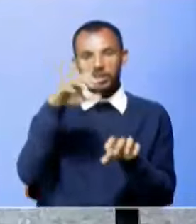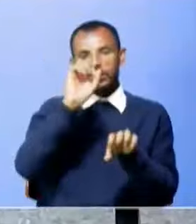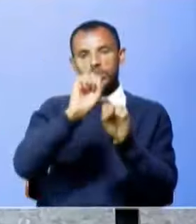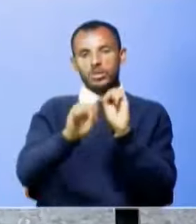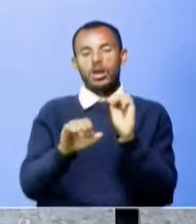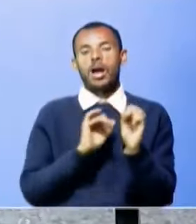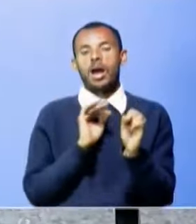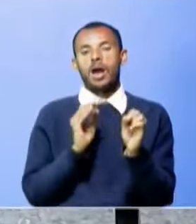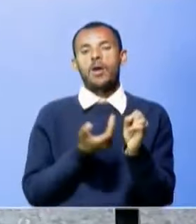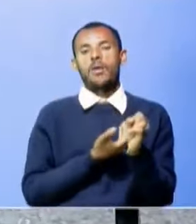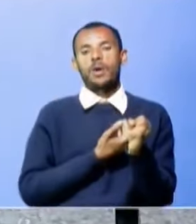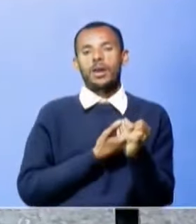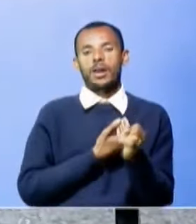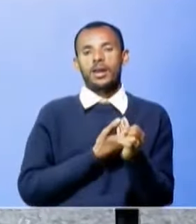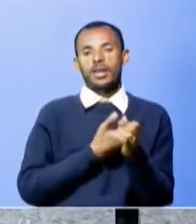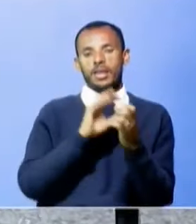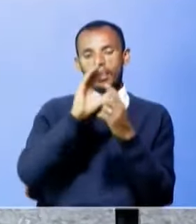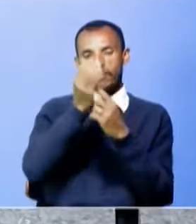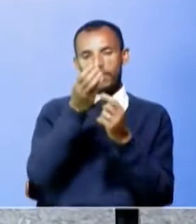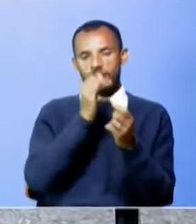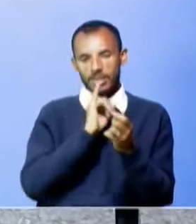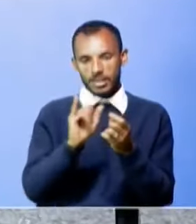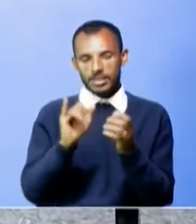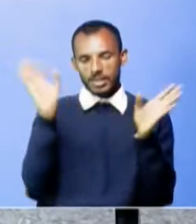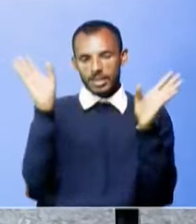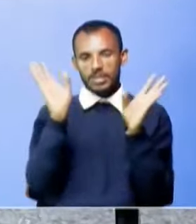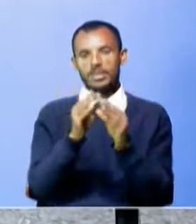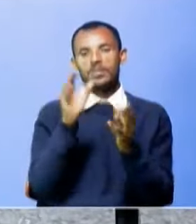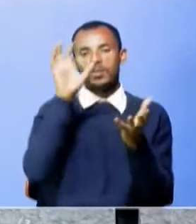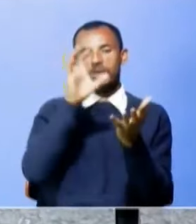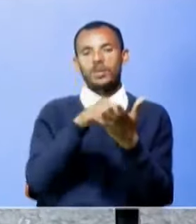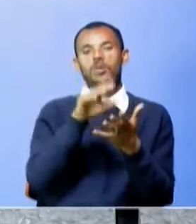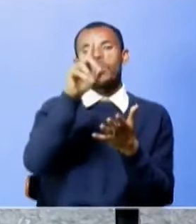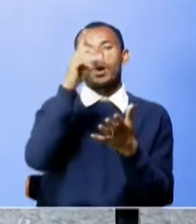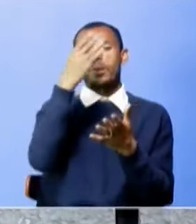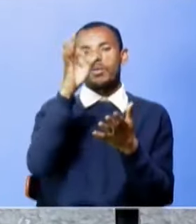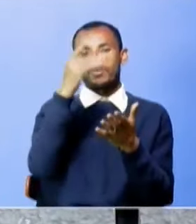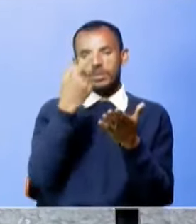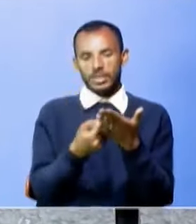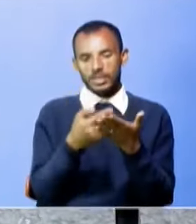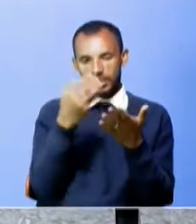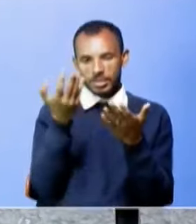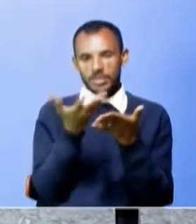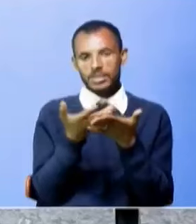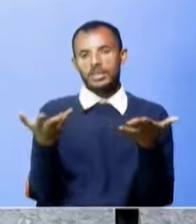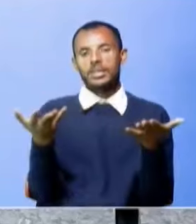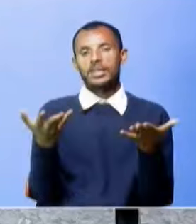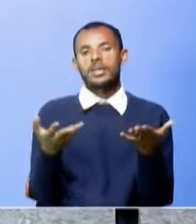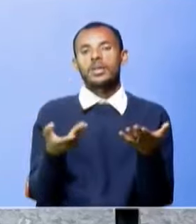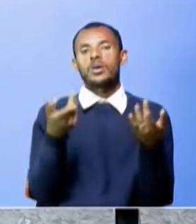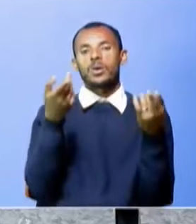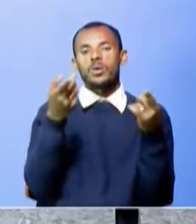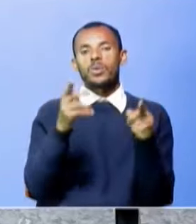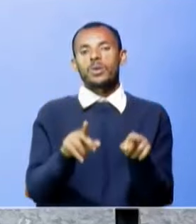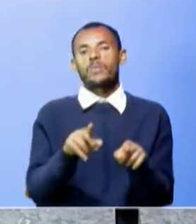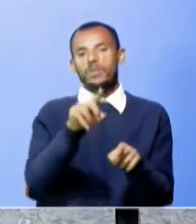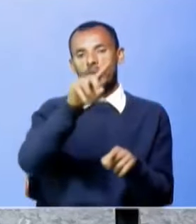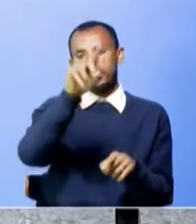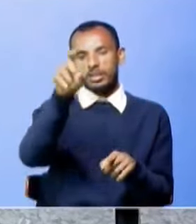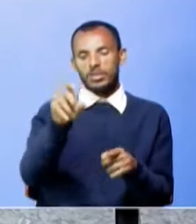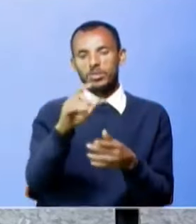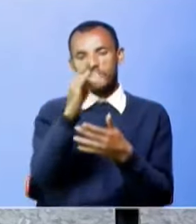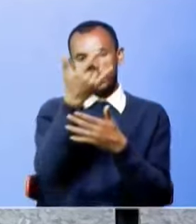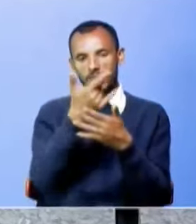our events can be a set containing one of these things. So whenever you are asked to list